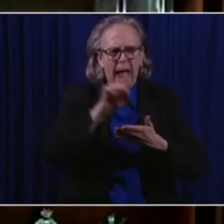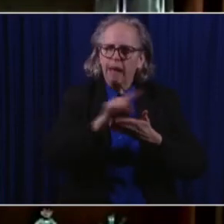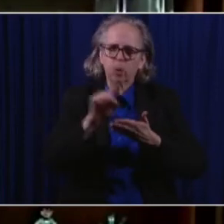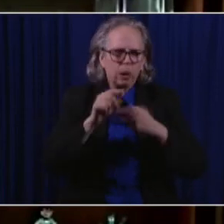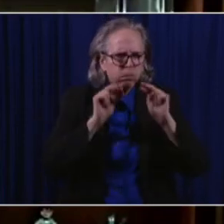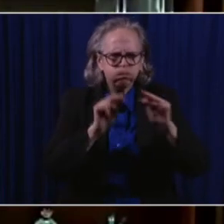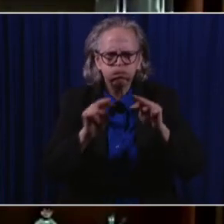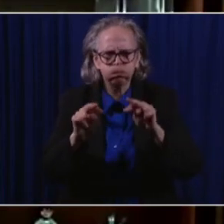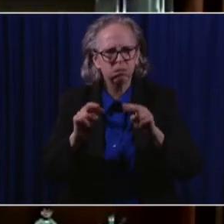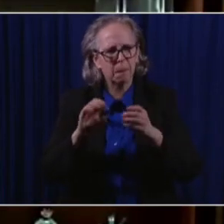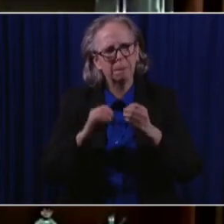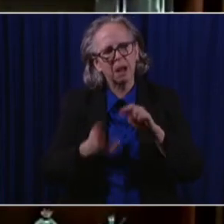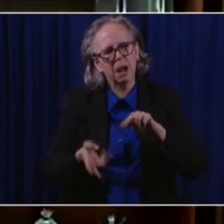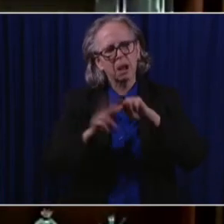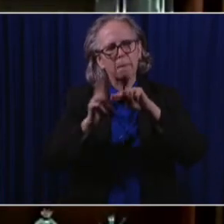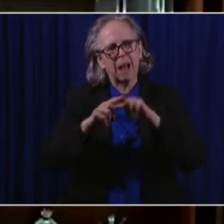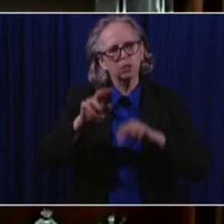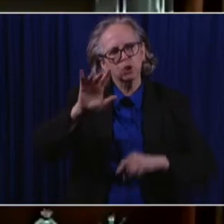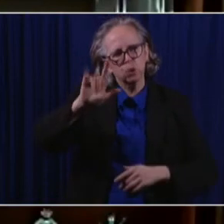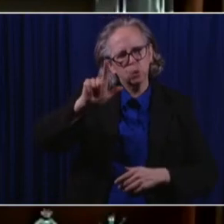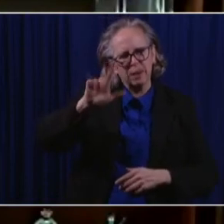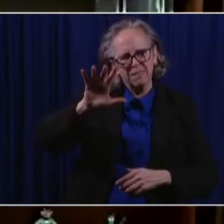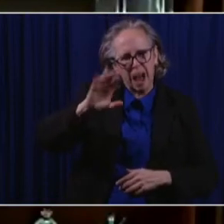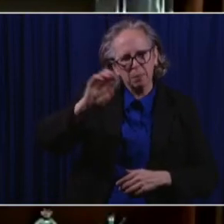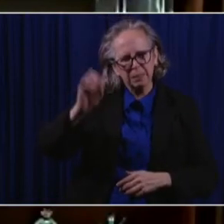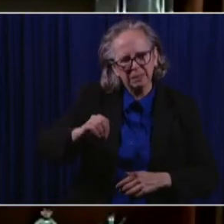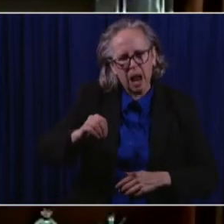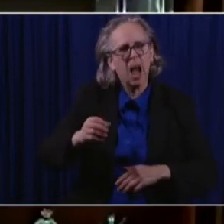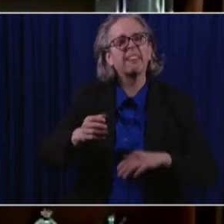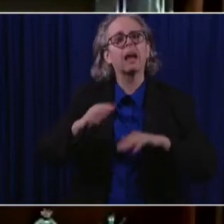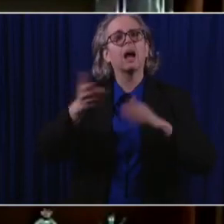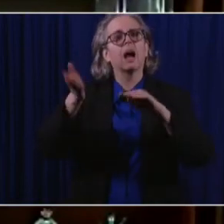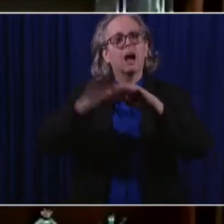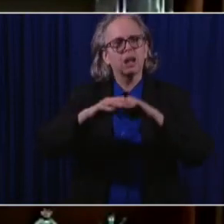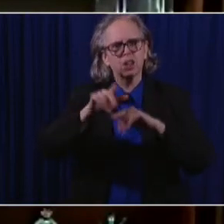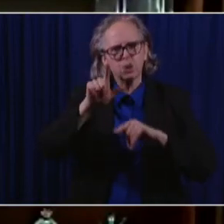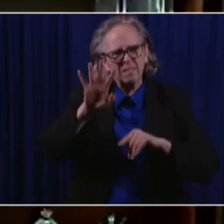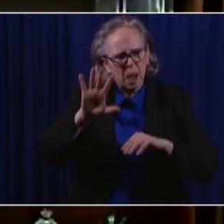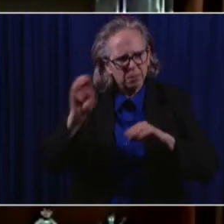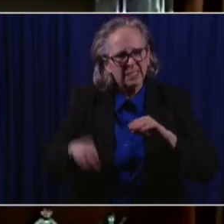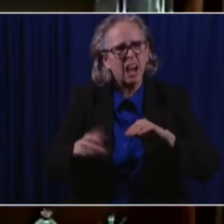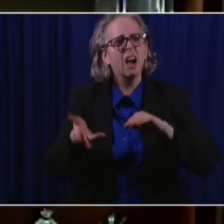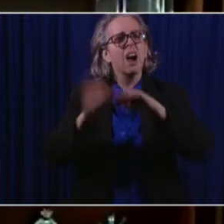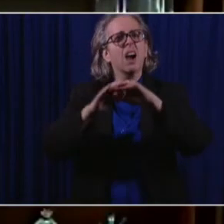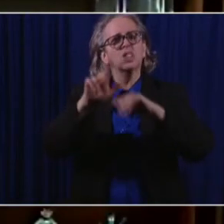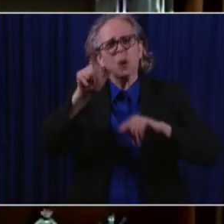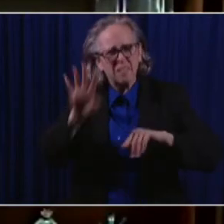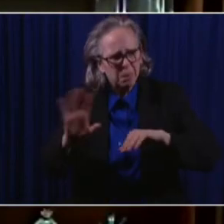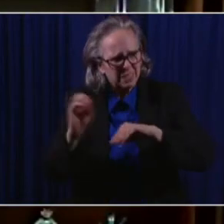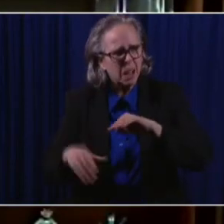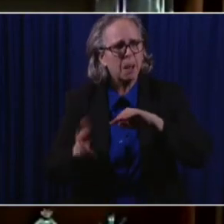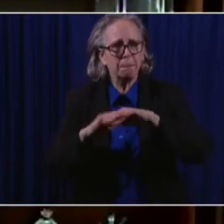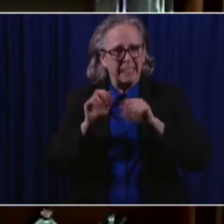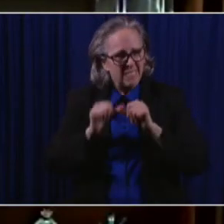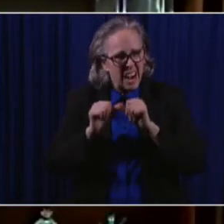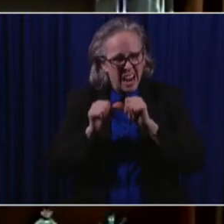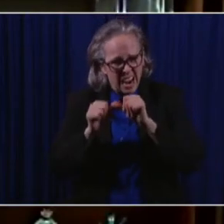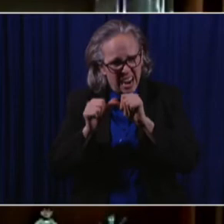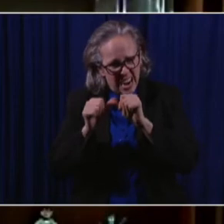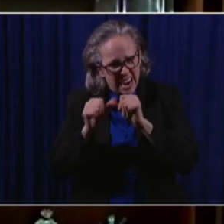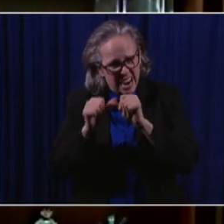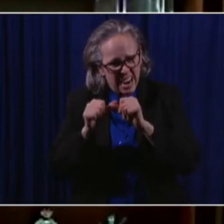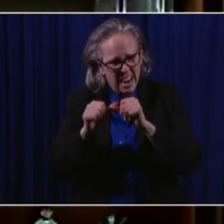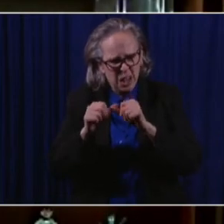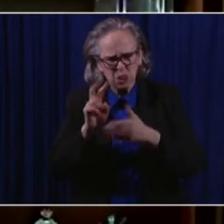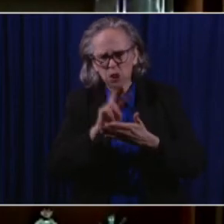anticipate that at the rate we're doing that you'd see at least a 50% increase in the number of hospitalizations that we'd have. So we